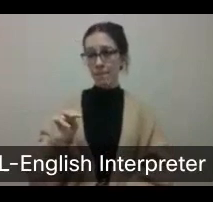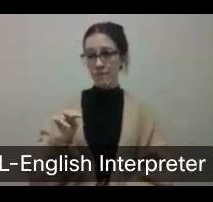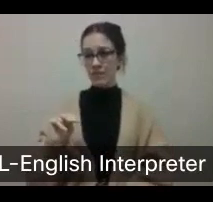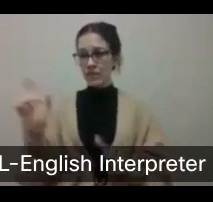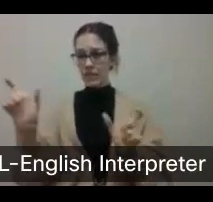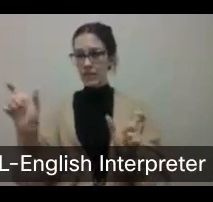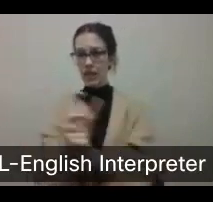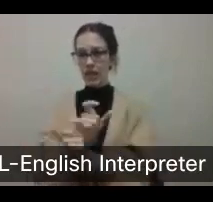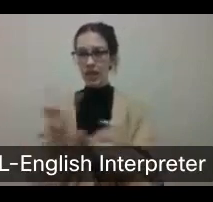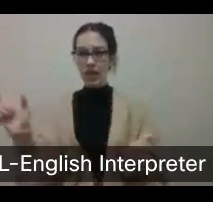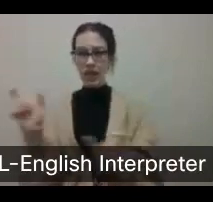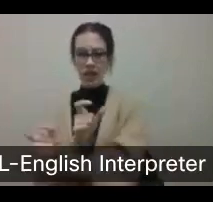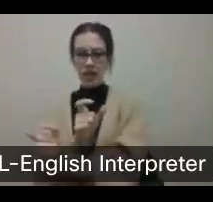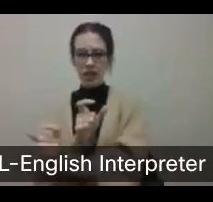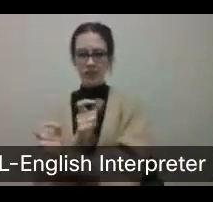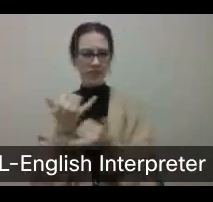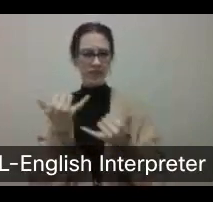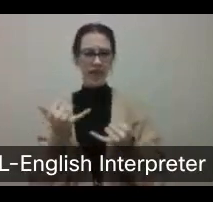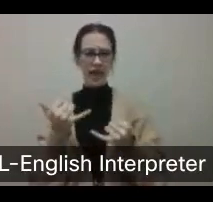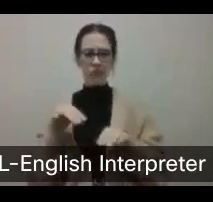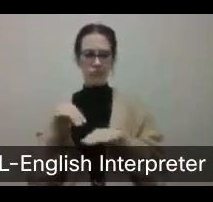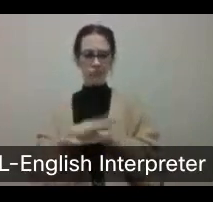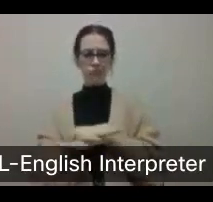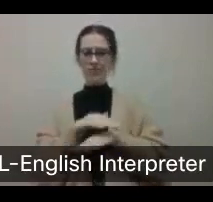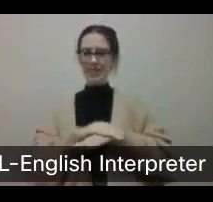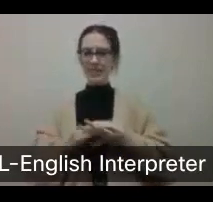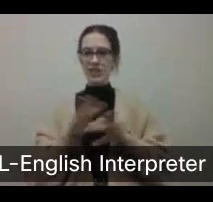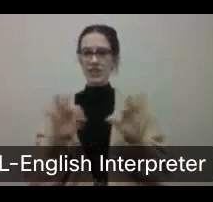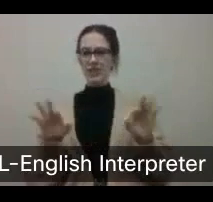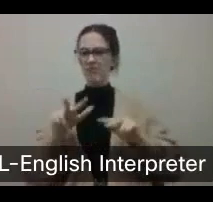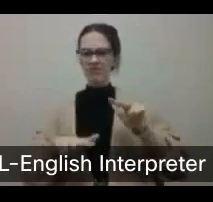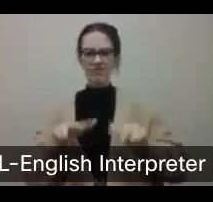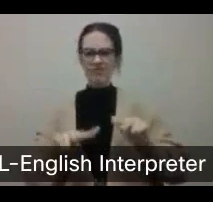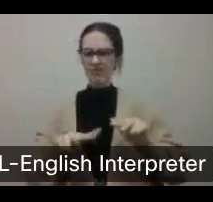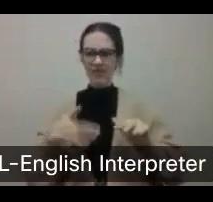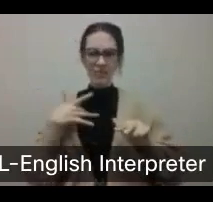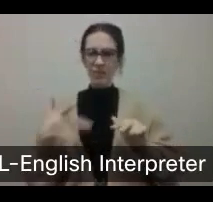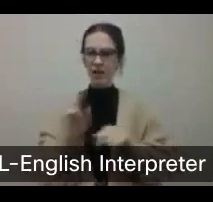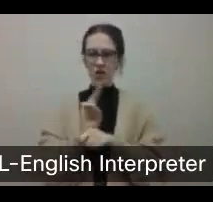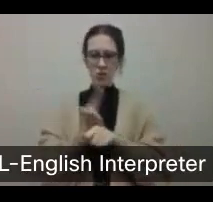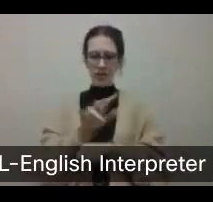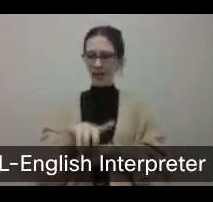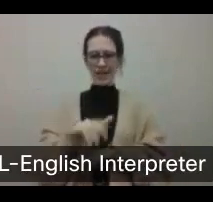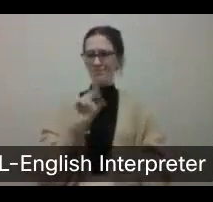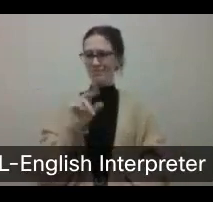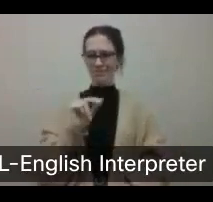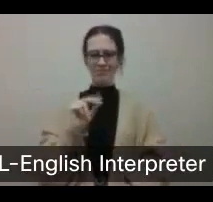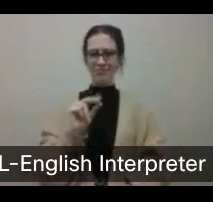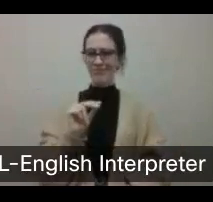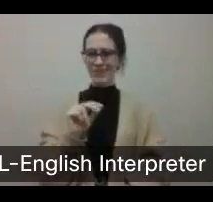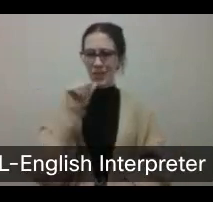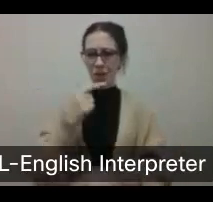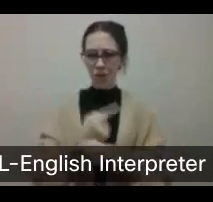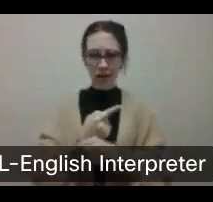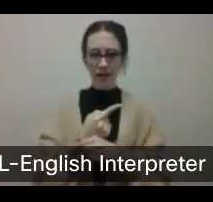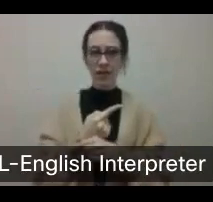quite awkward and not at all the way we would write a sentence in academic writing. And then the rest of the sentence